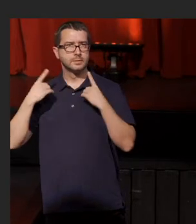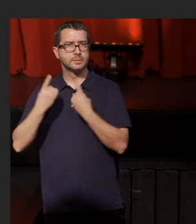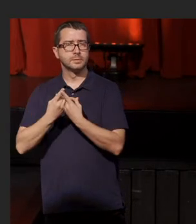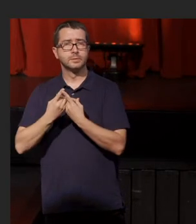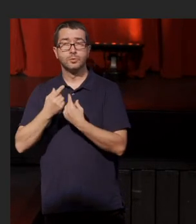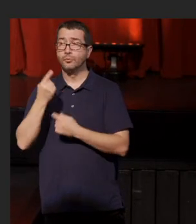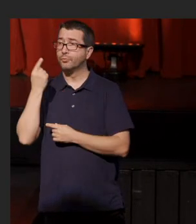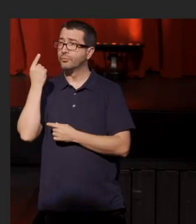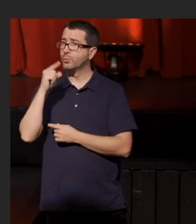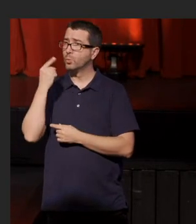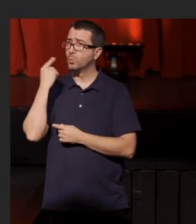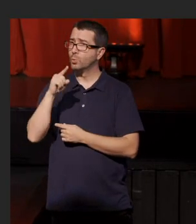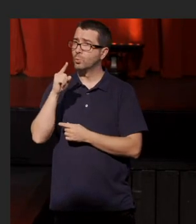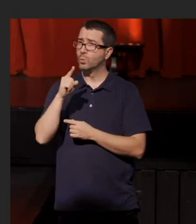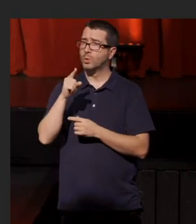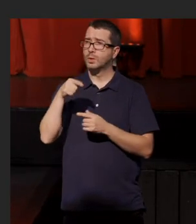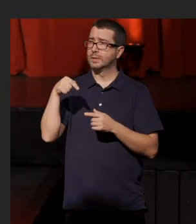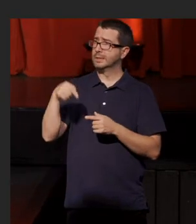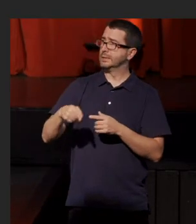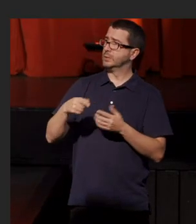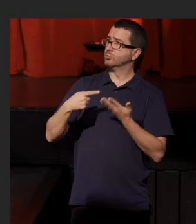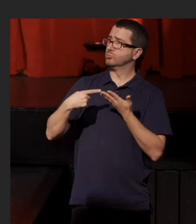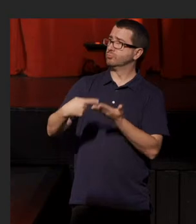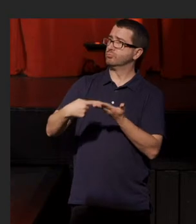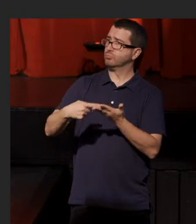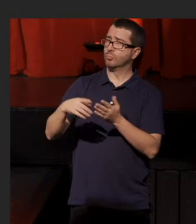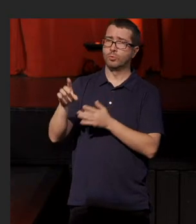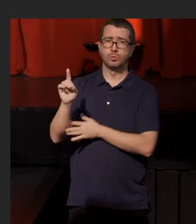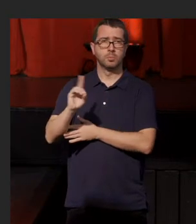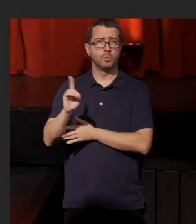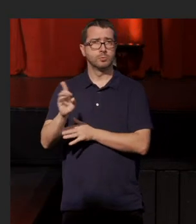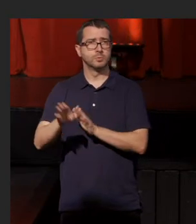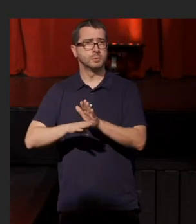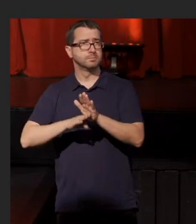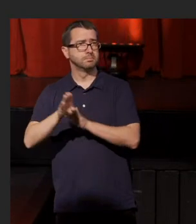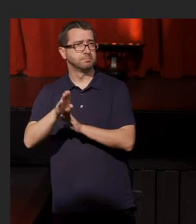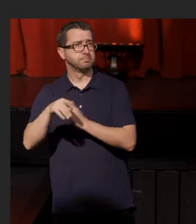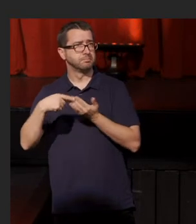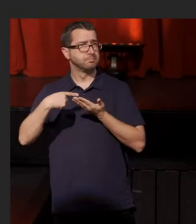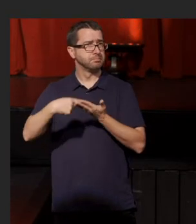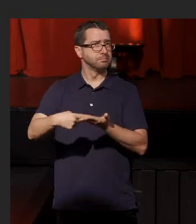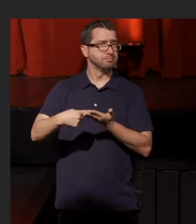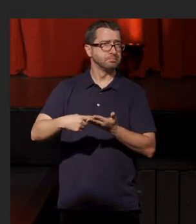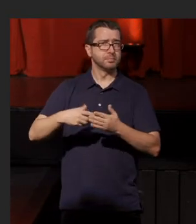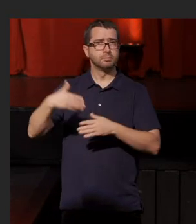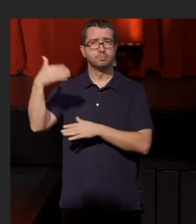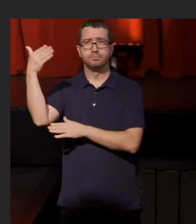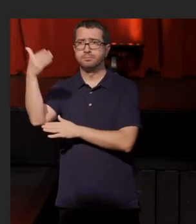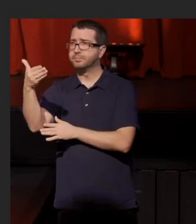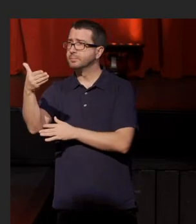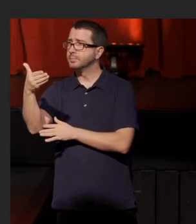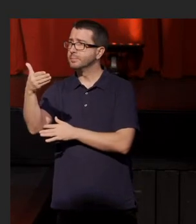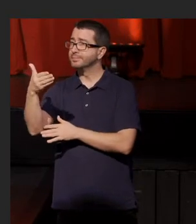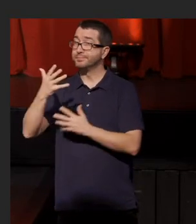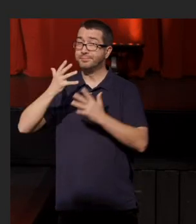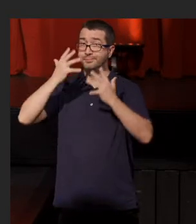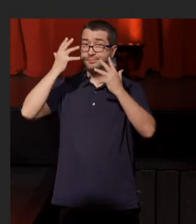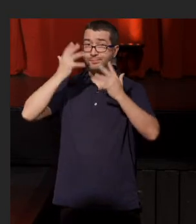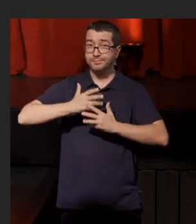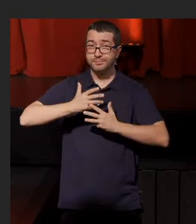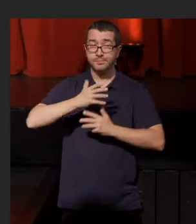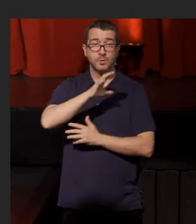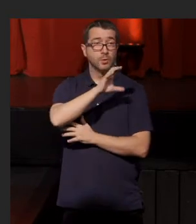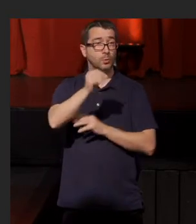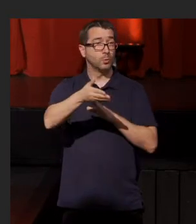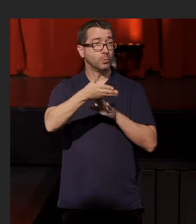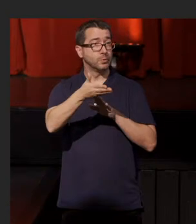develop these conversations in democracy and to present them. And unfortunately, my co-chair, the